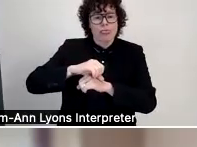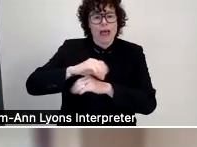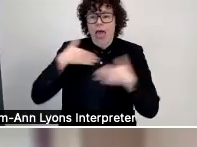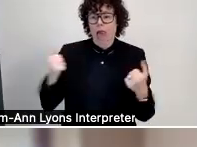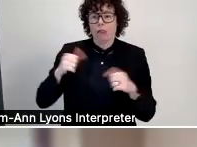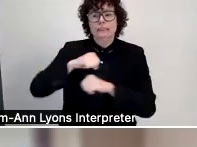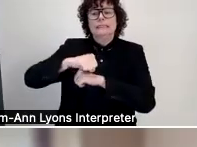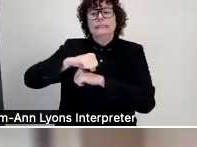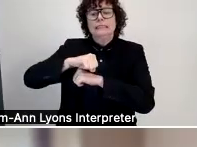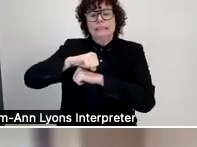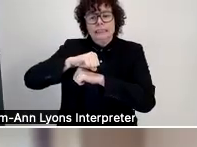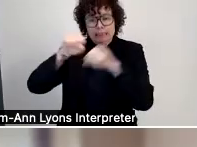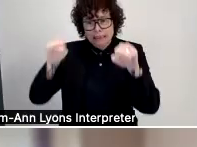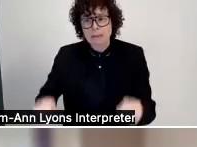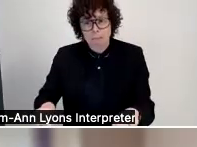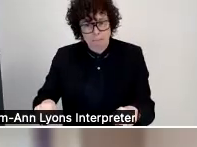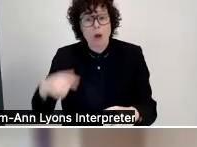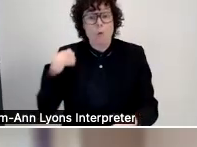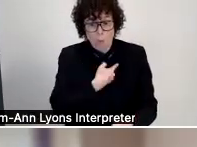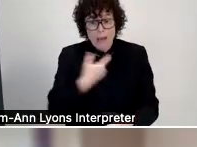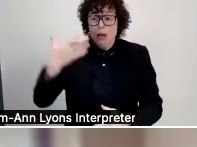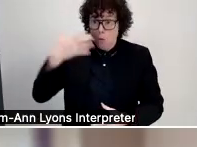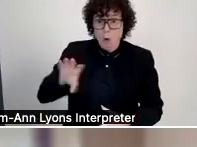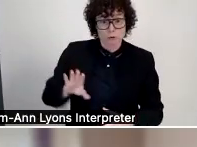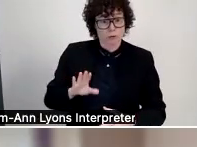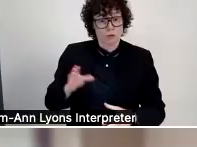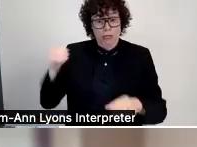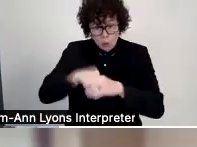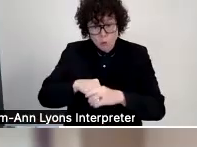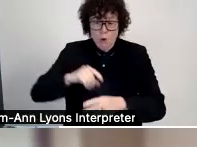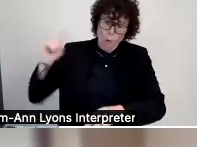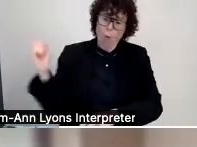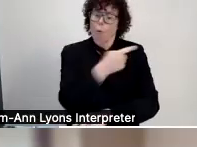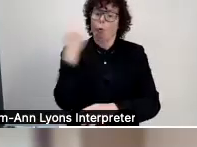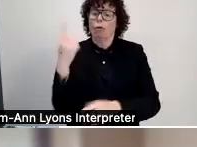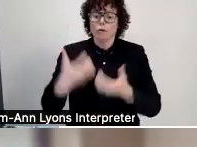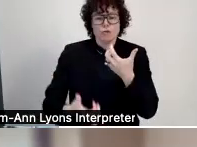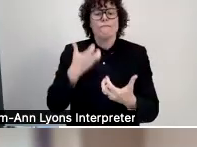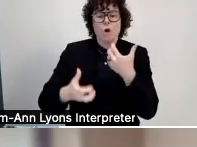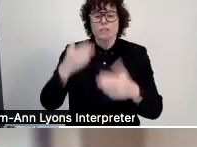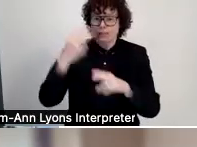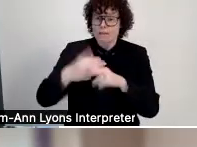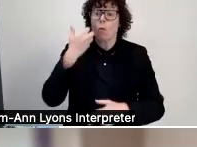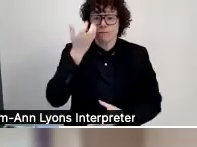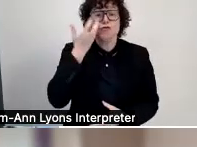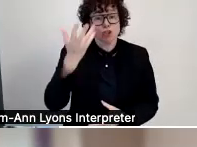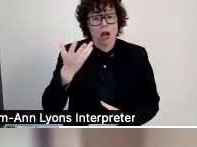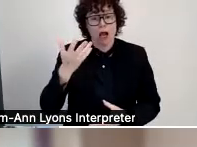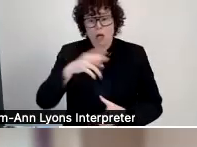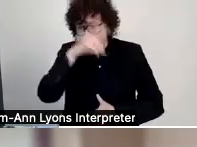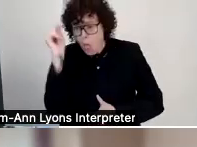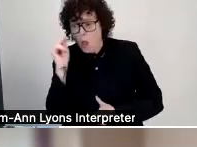education providers to integrate the framework into their standards and curricula to ensure that future doctors,